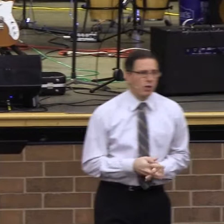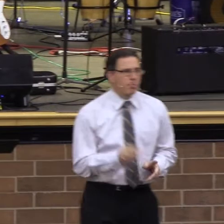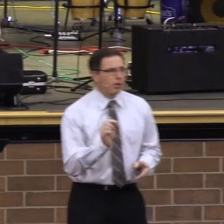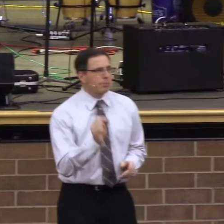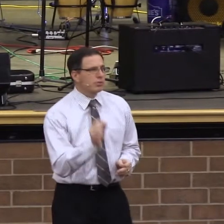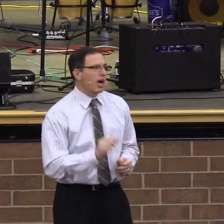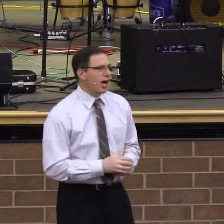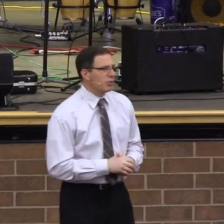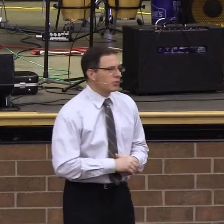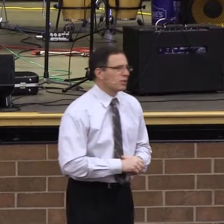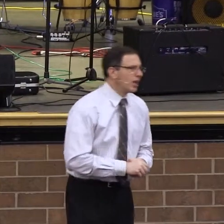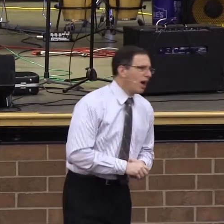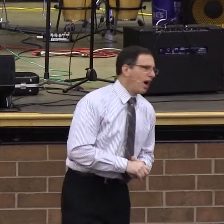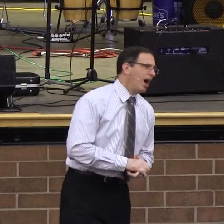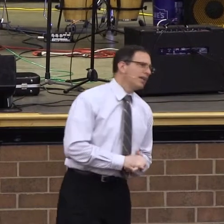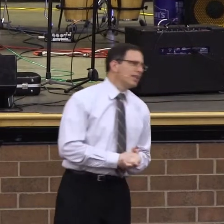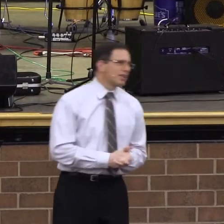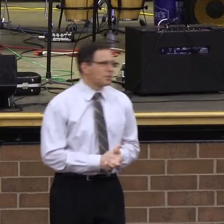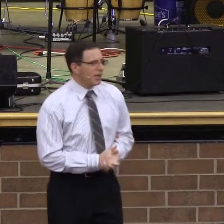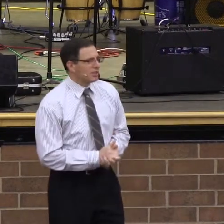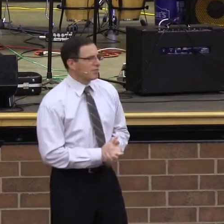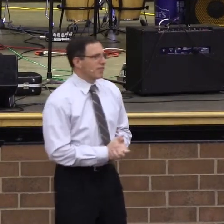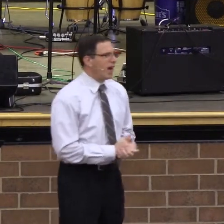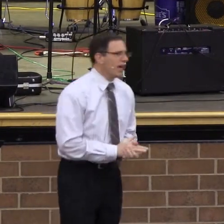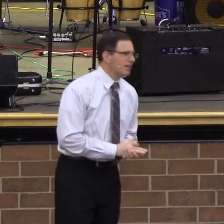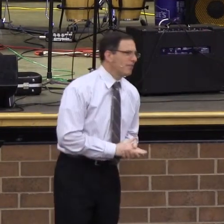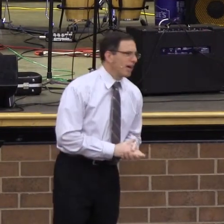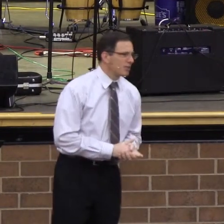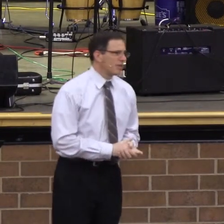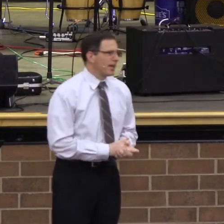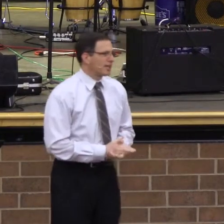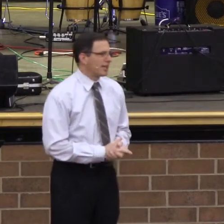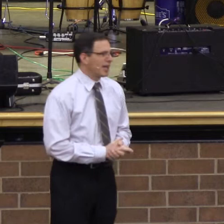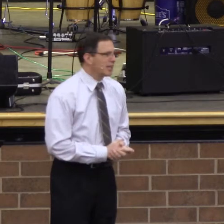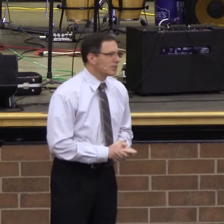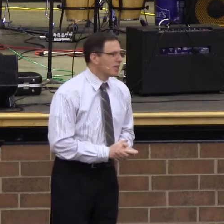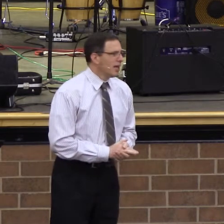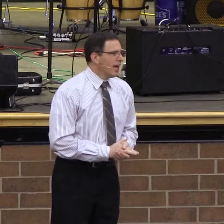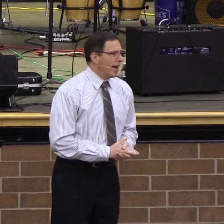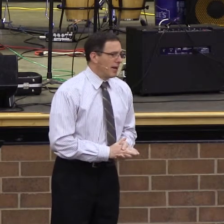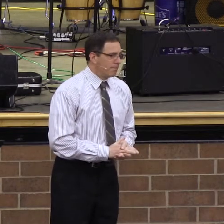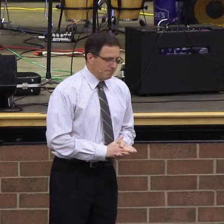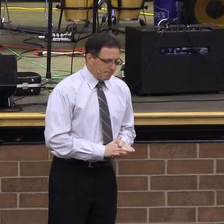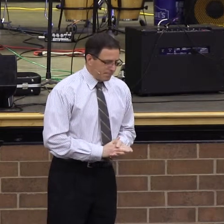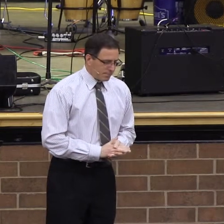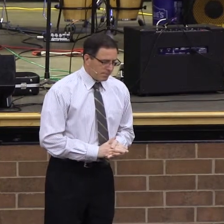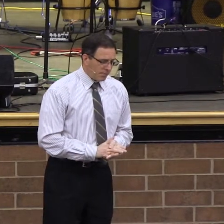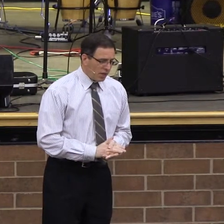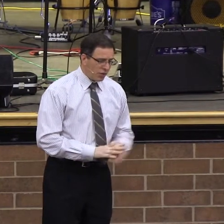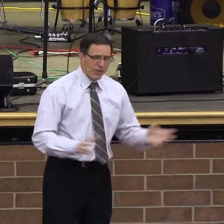dealt with purple dye which was highly expensive and highly valued in that day and age and